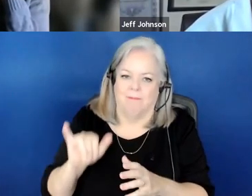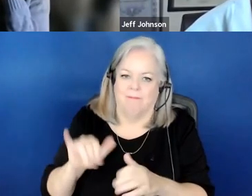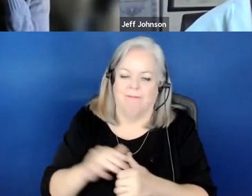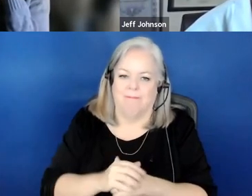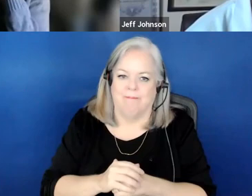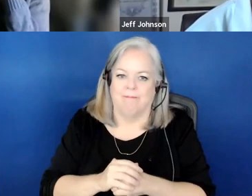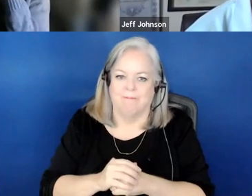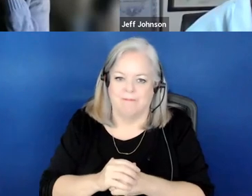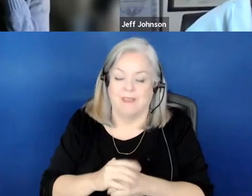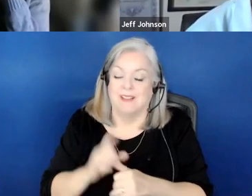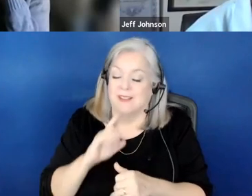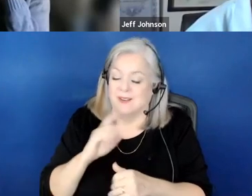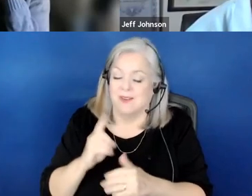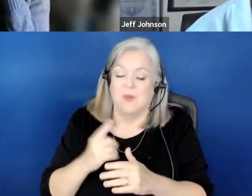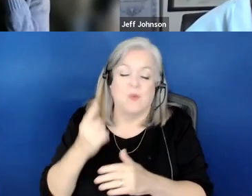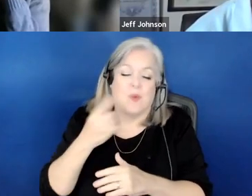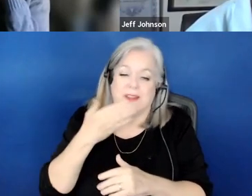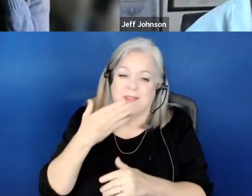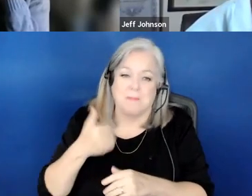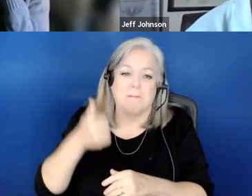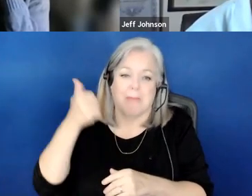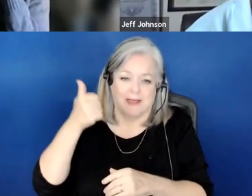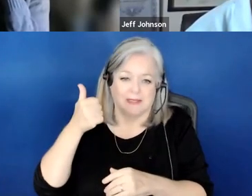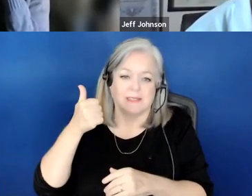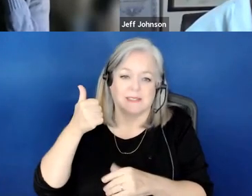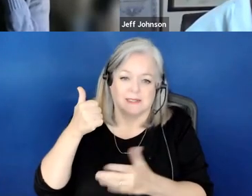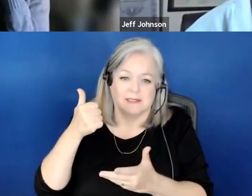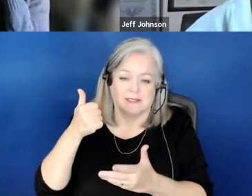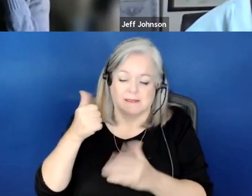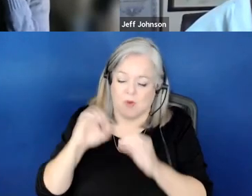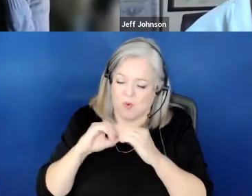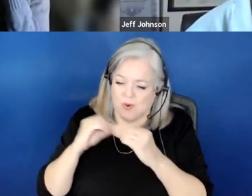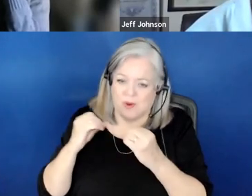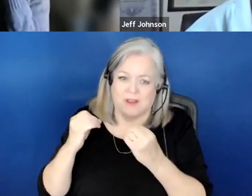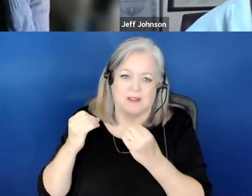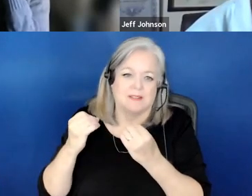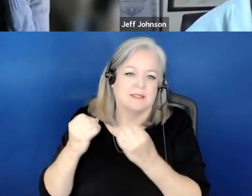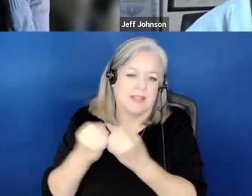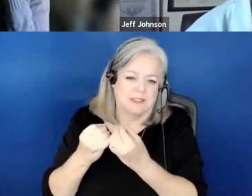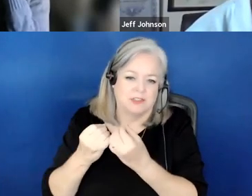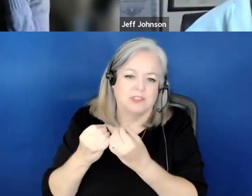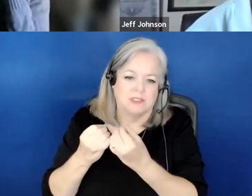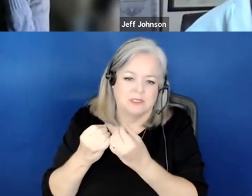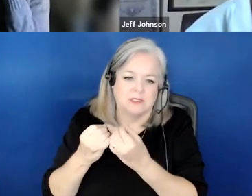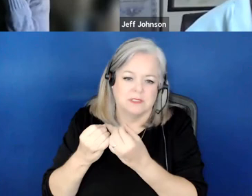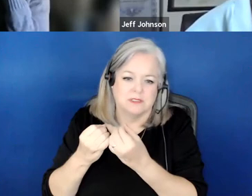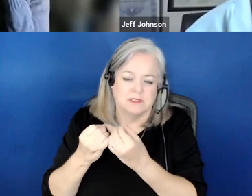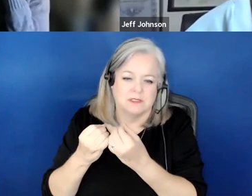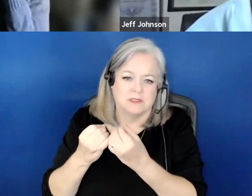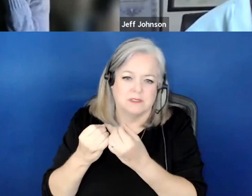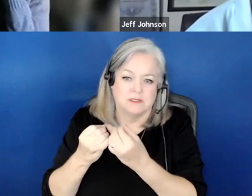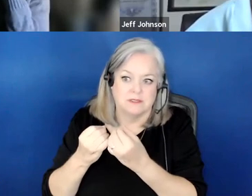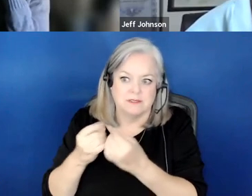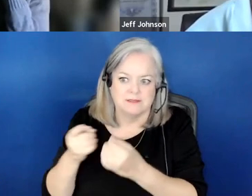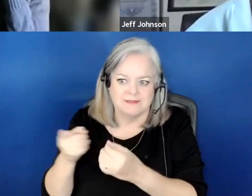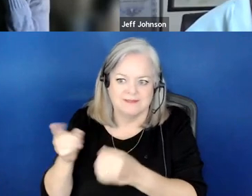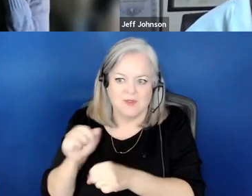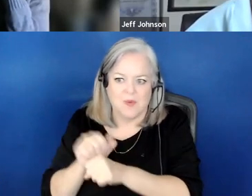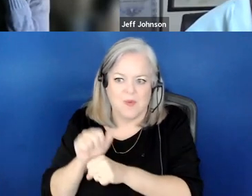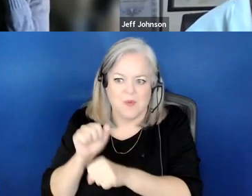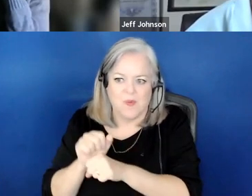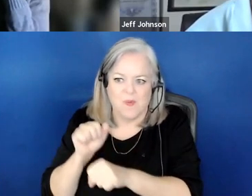one of the best organizations that are working on